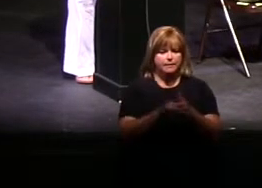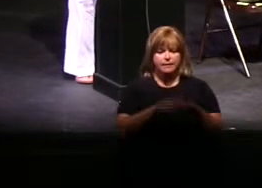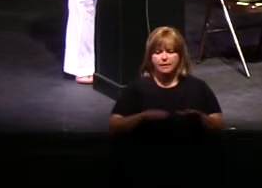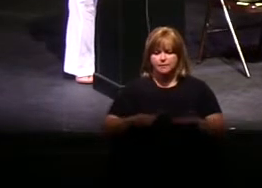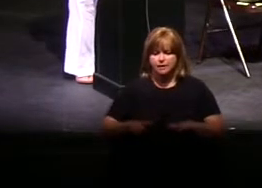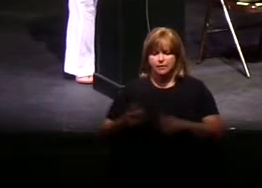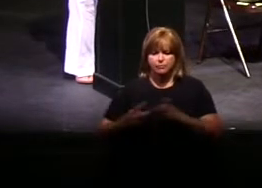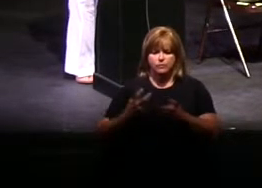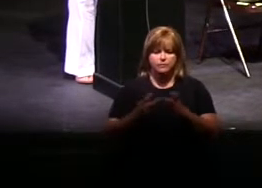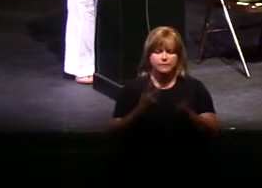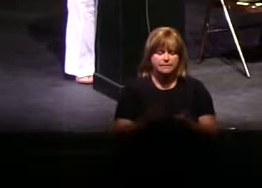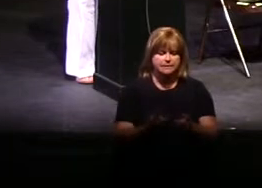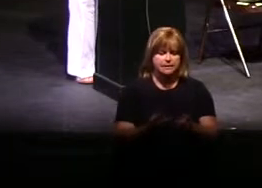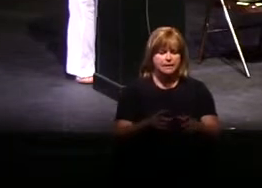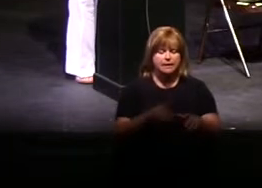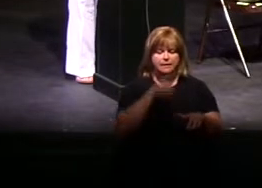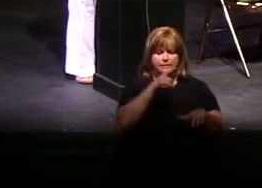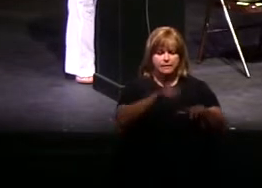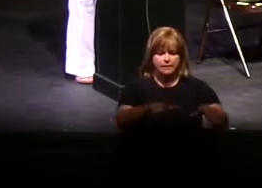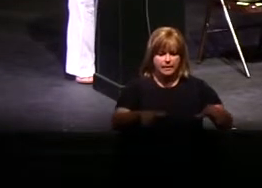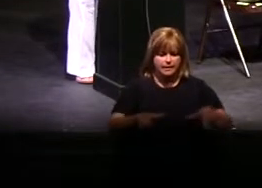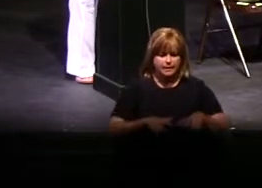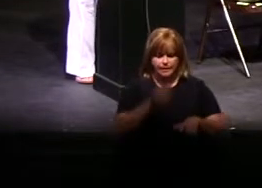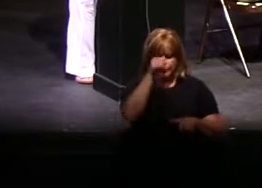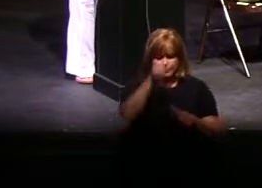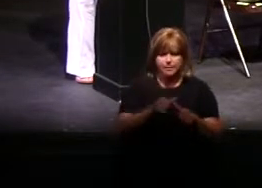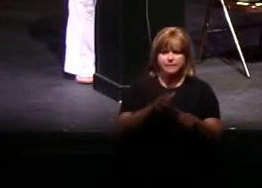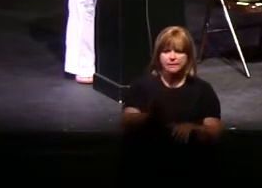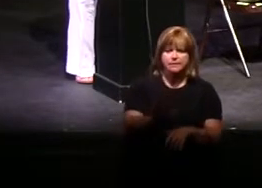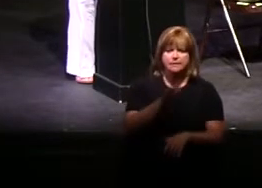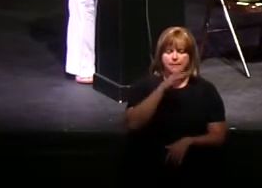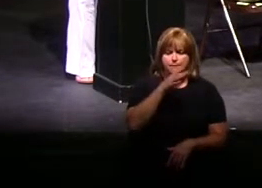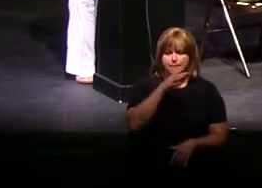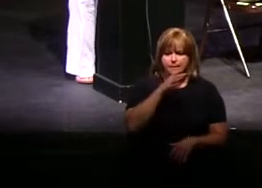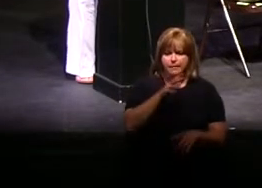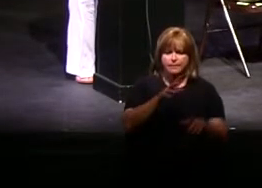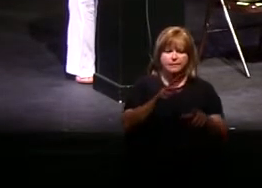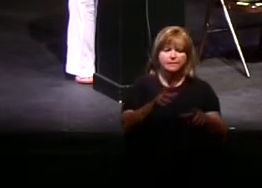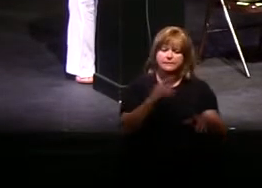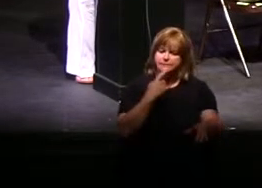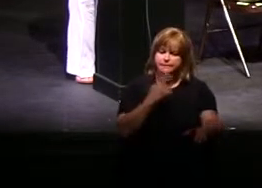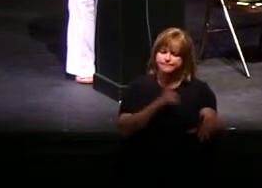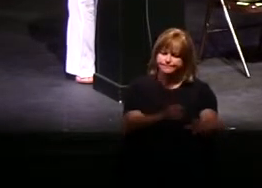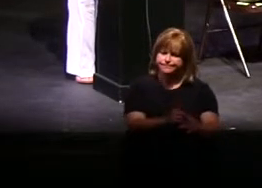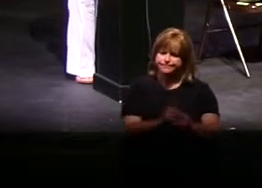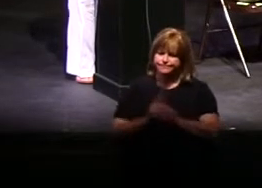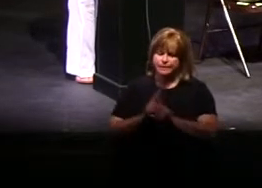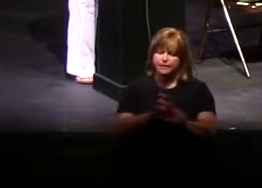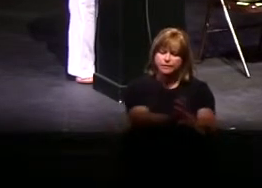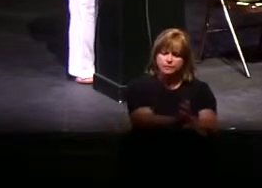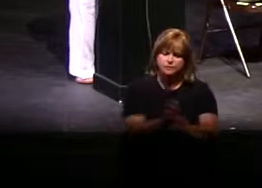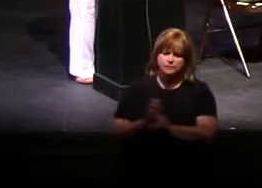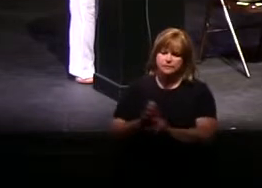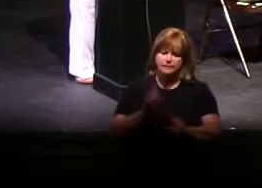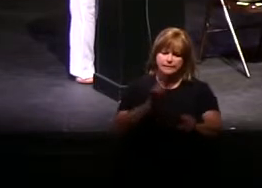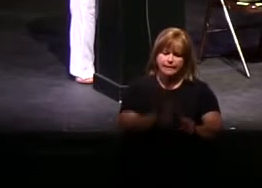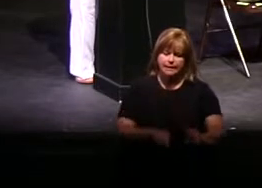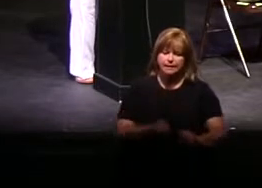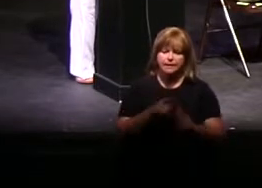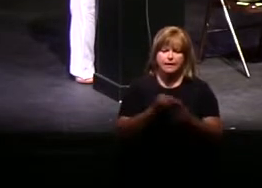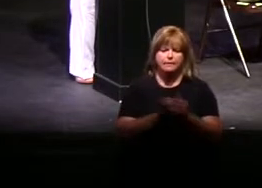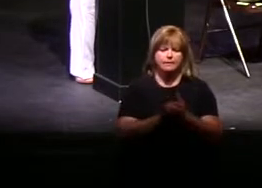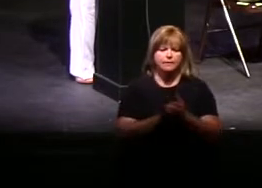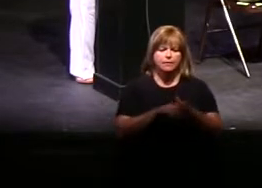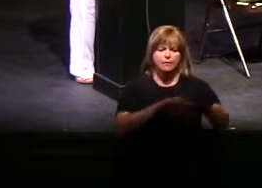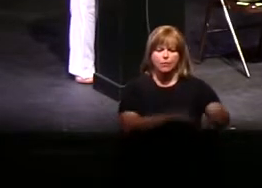Lake Constance. He remembers how his mother could not drag him away from the water. The waves from the steamer